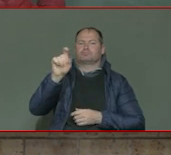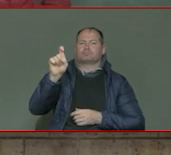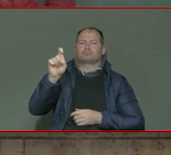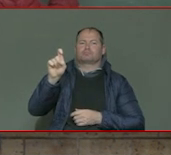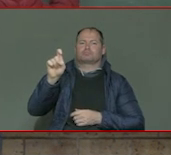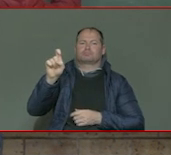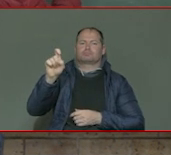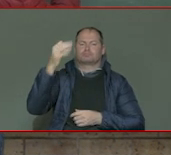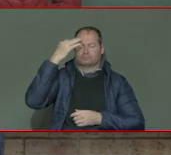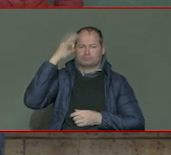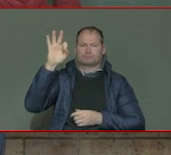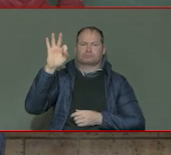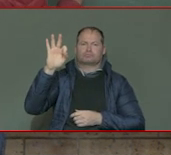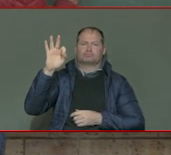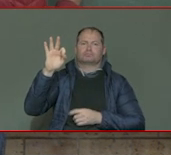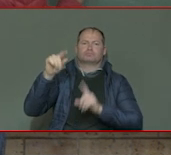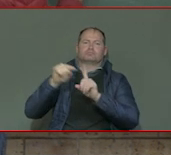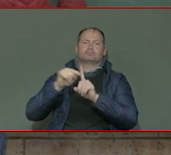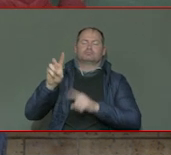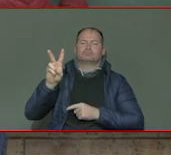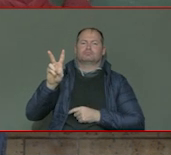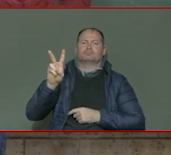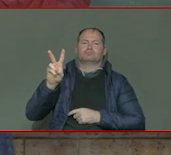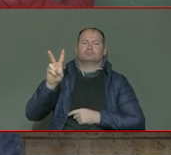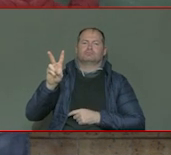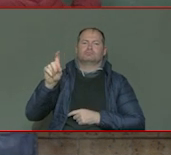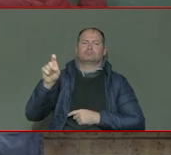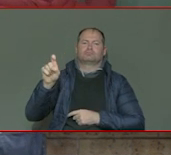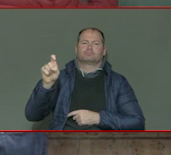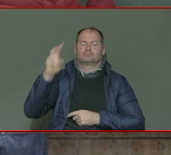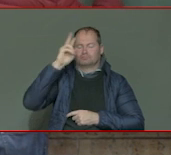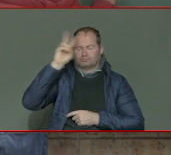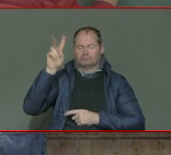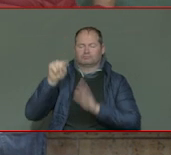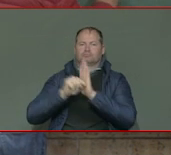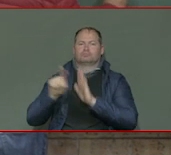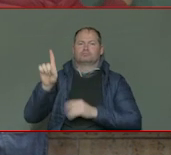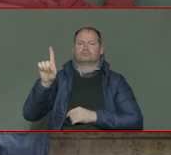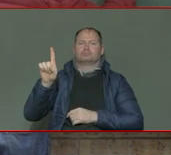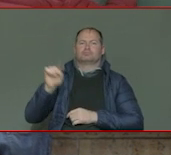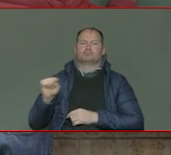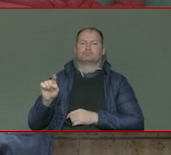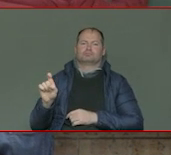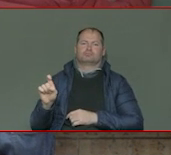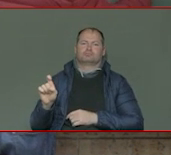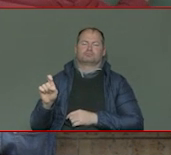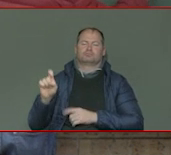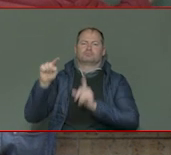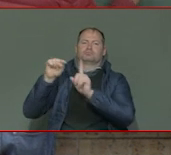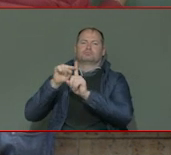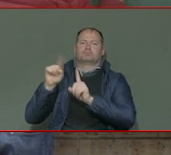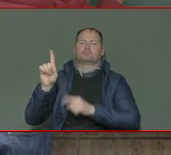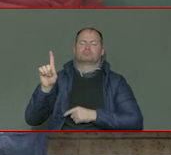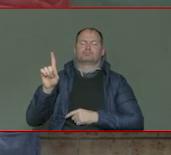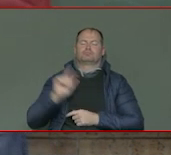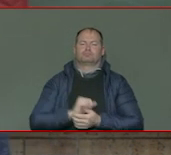cubed plus 2x squared minus 1 over x plus 3.